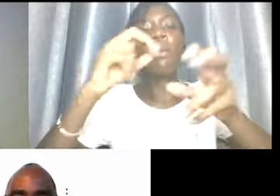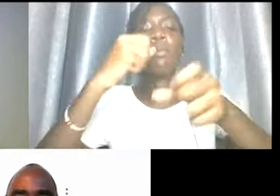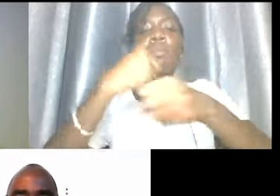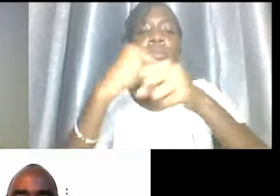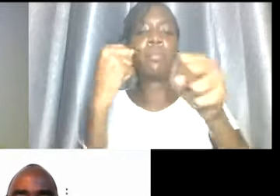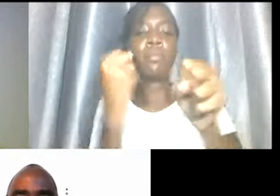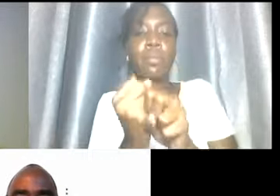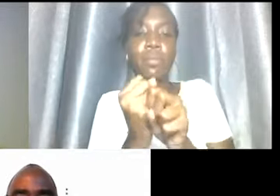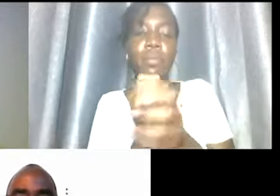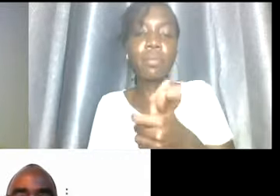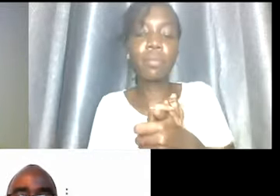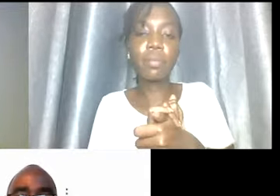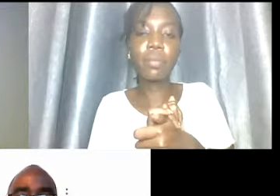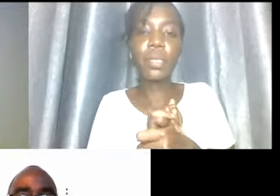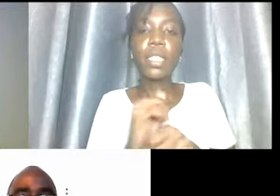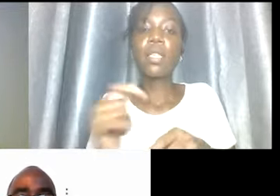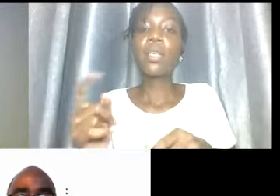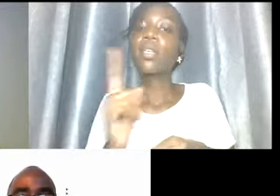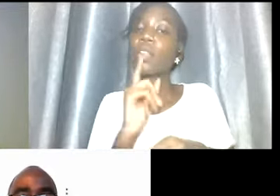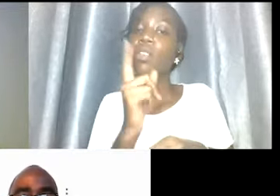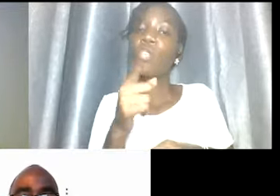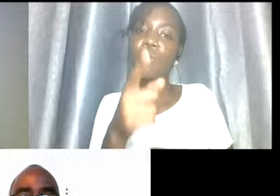road, you put some